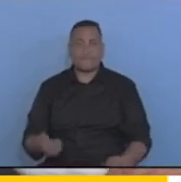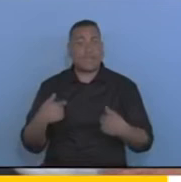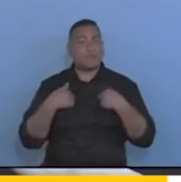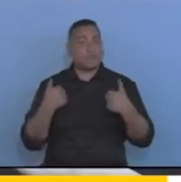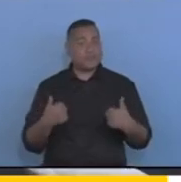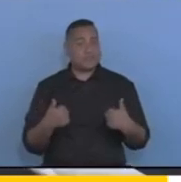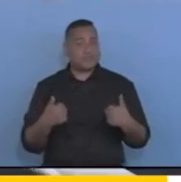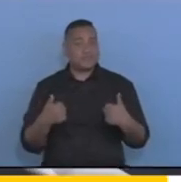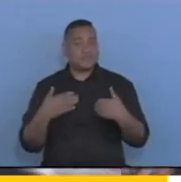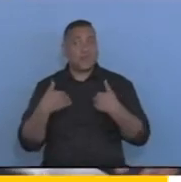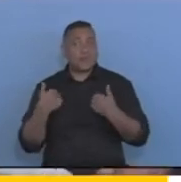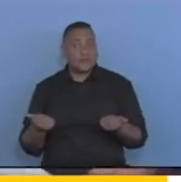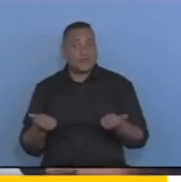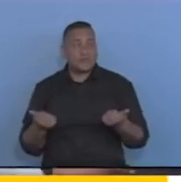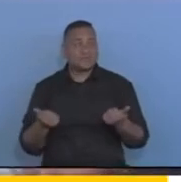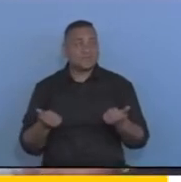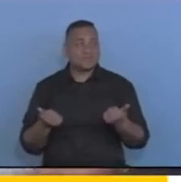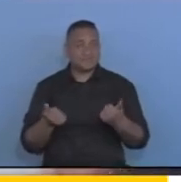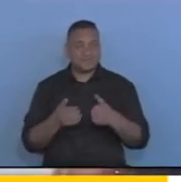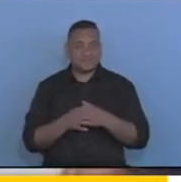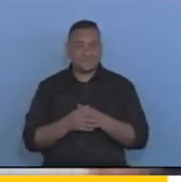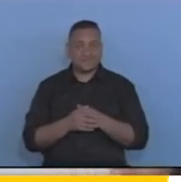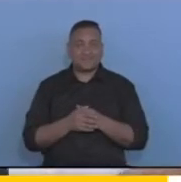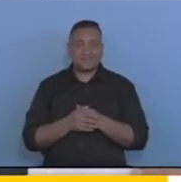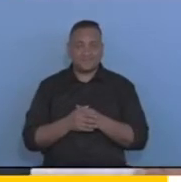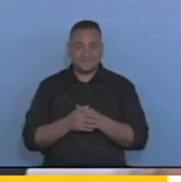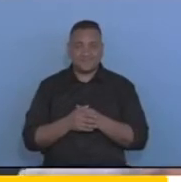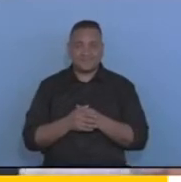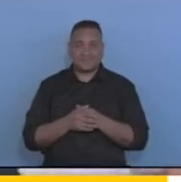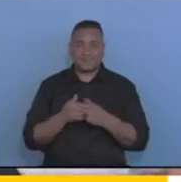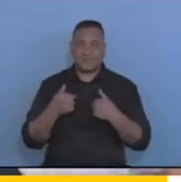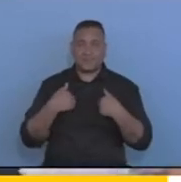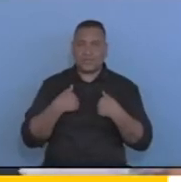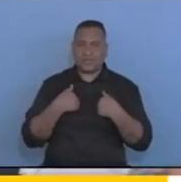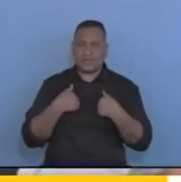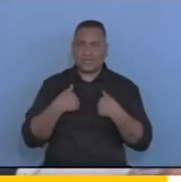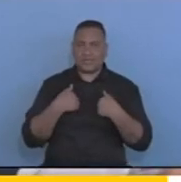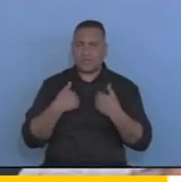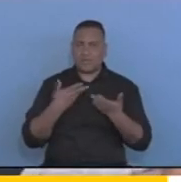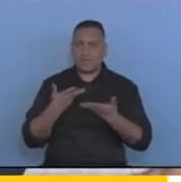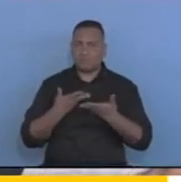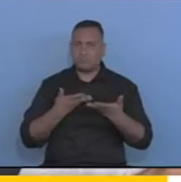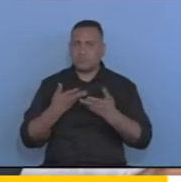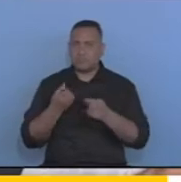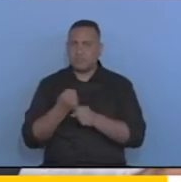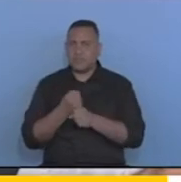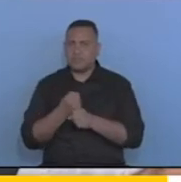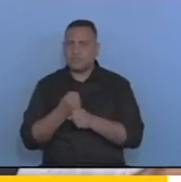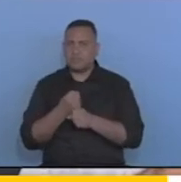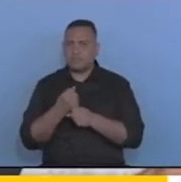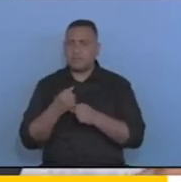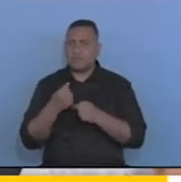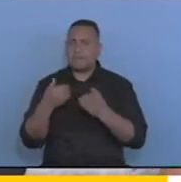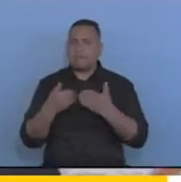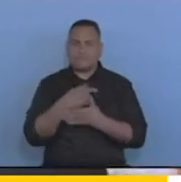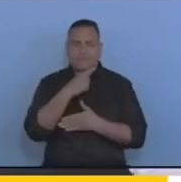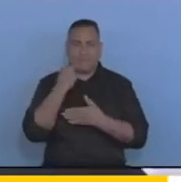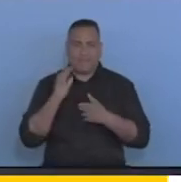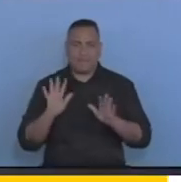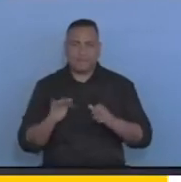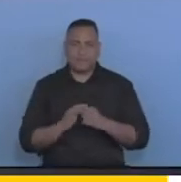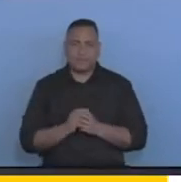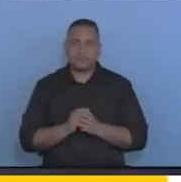doing? No, we're good. We're talking about something, and I'm trying to spot it if I even see it on you, but it's not here